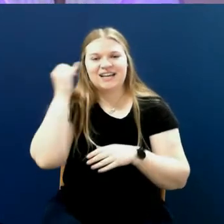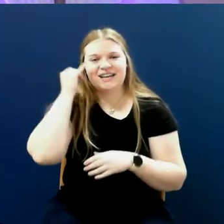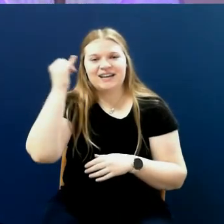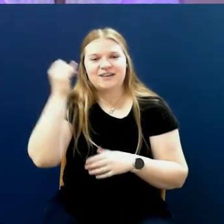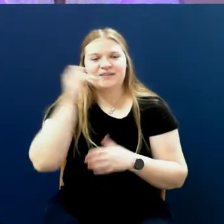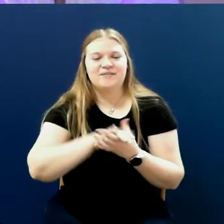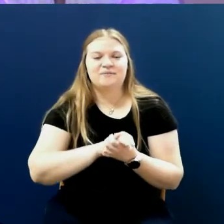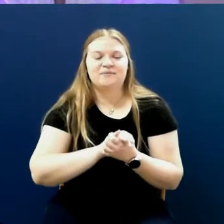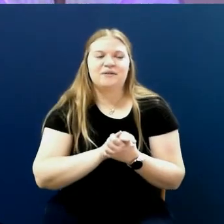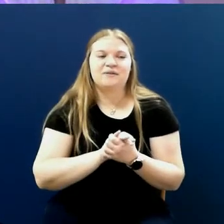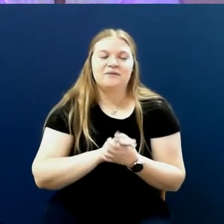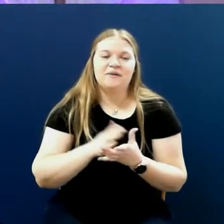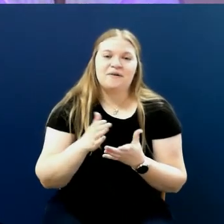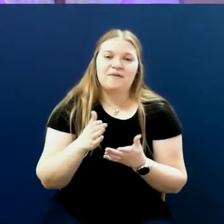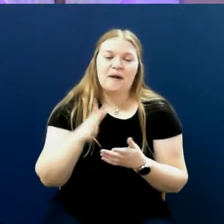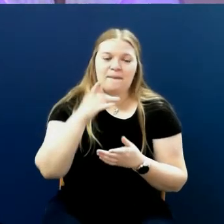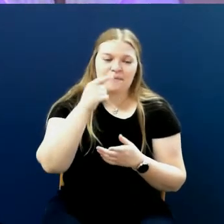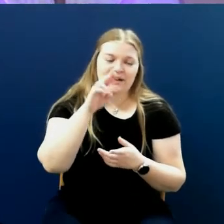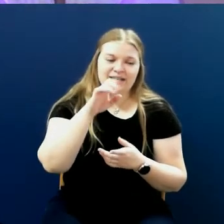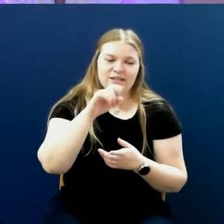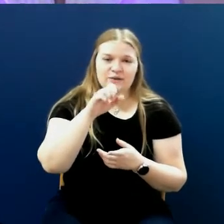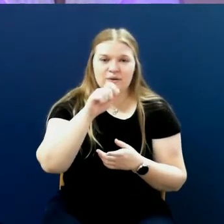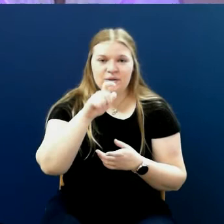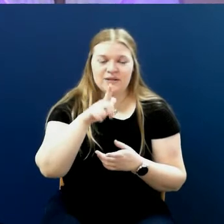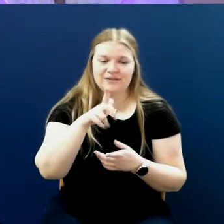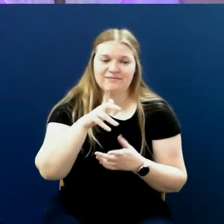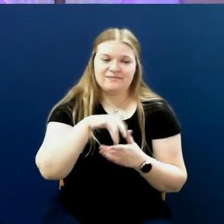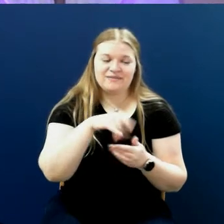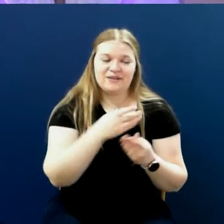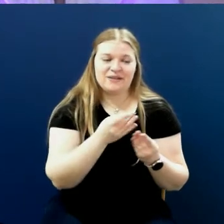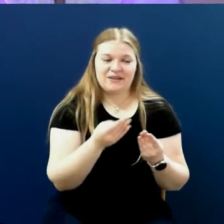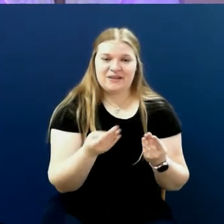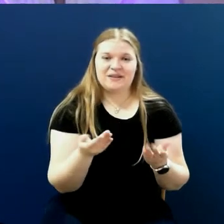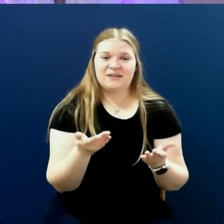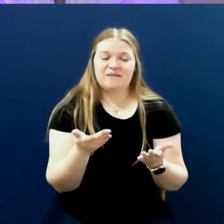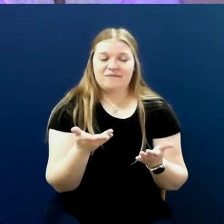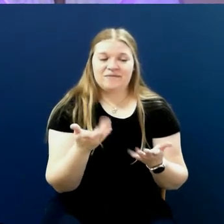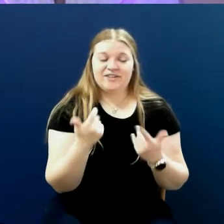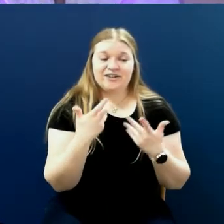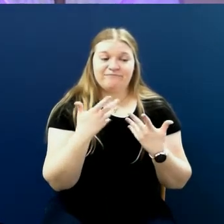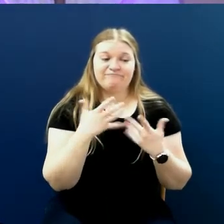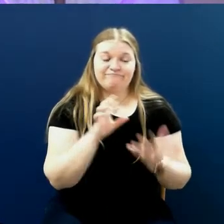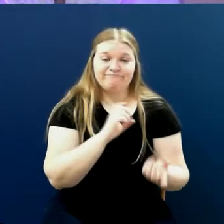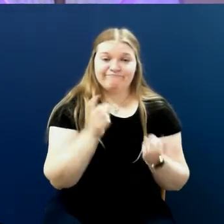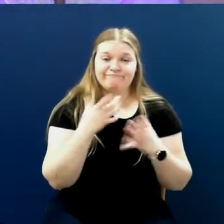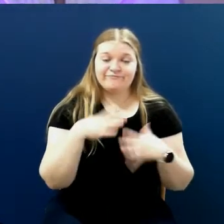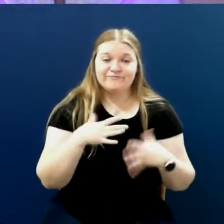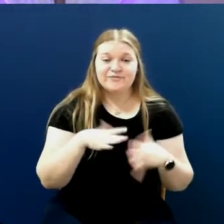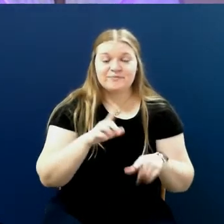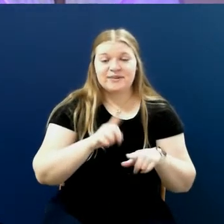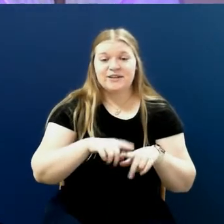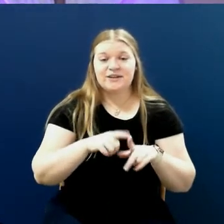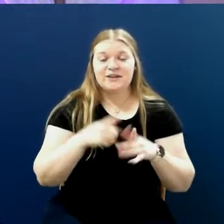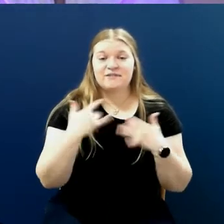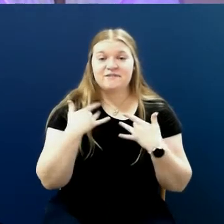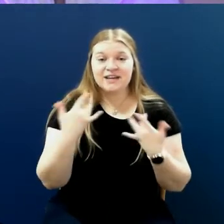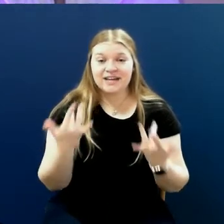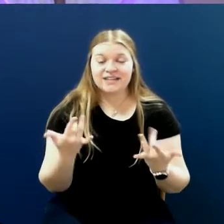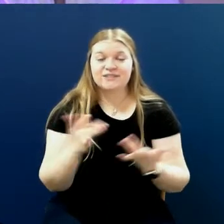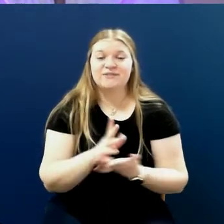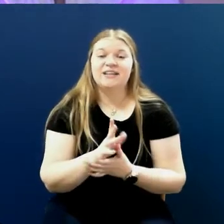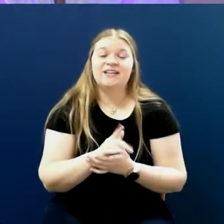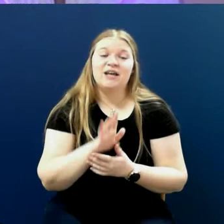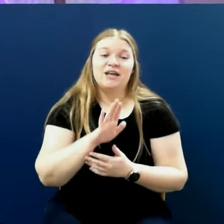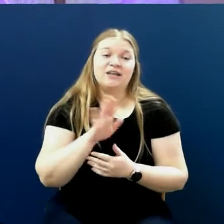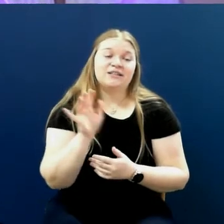I, practical issues would change our clothes depending on the events, so it is in our